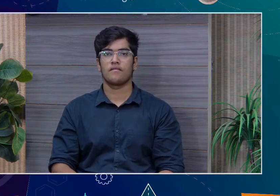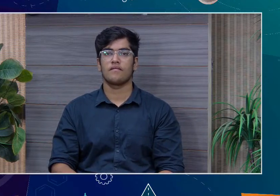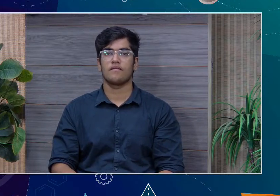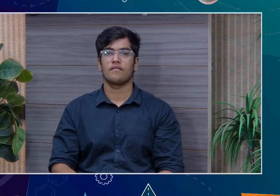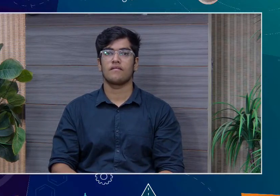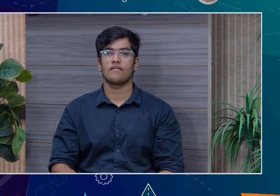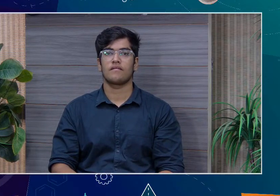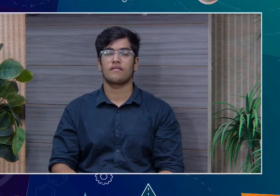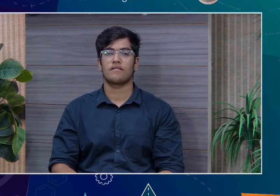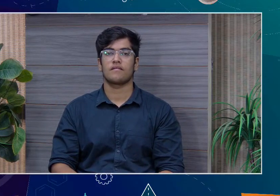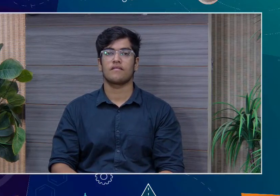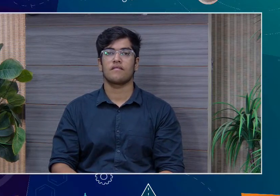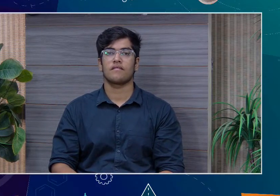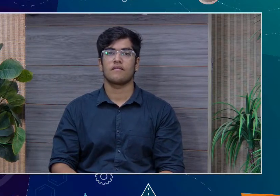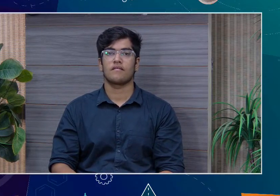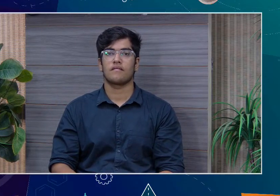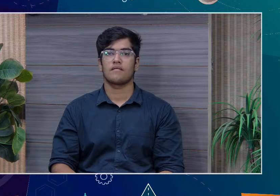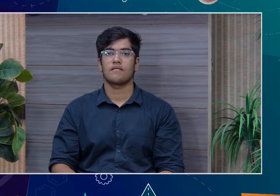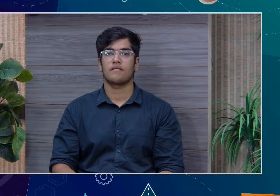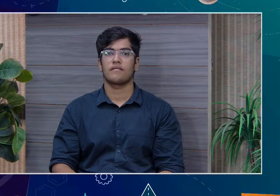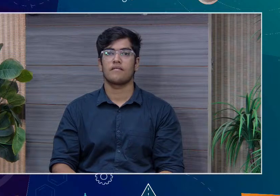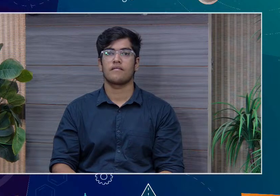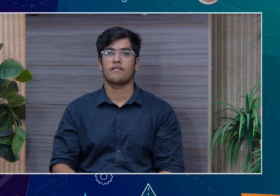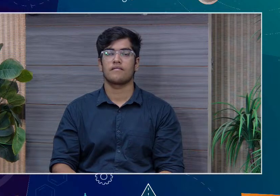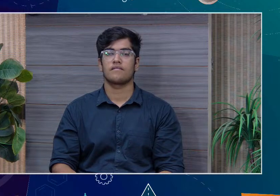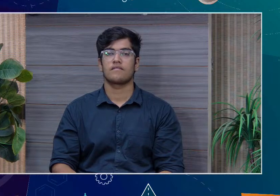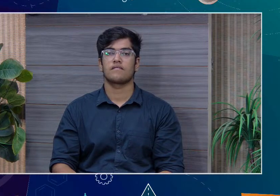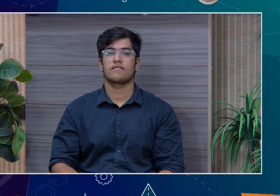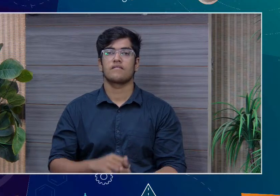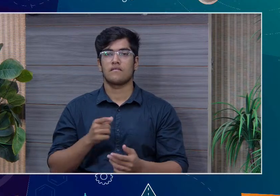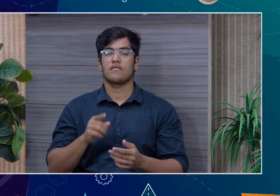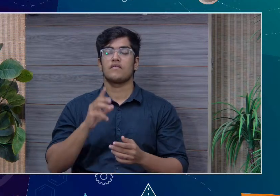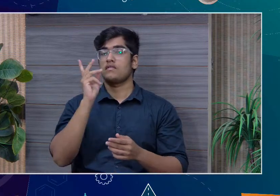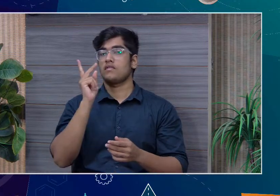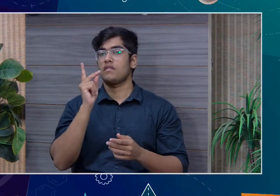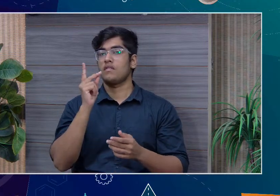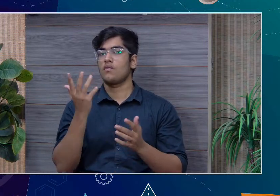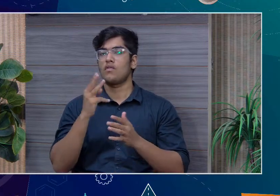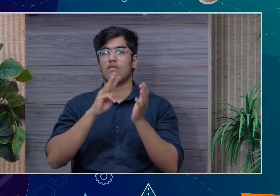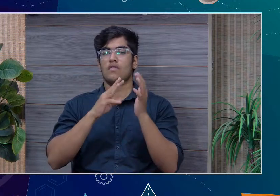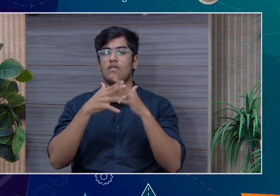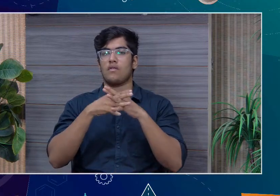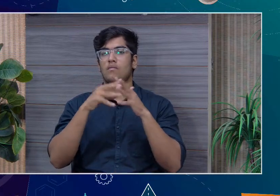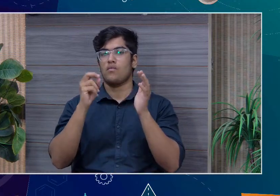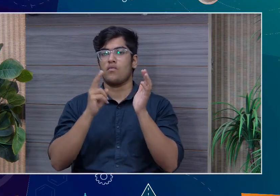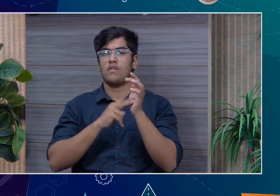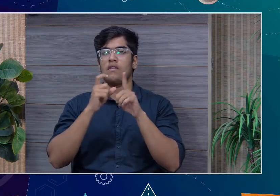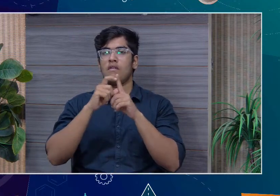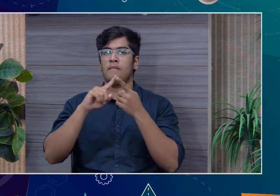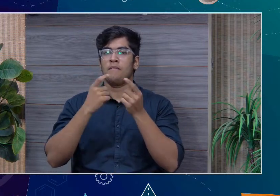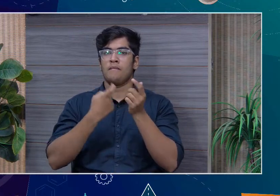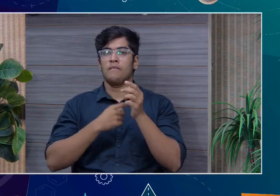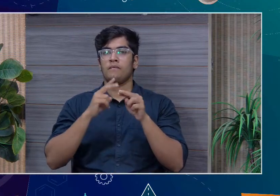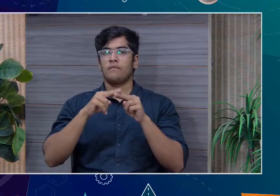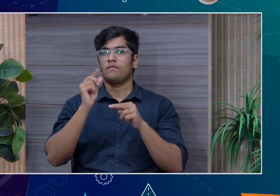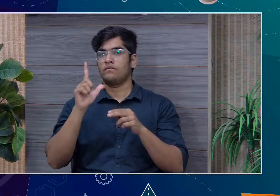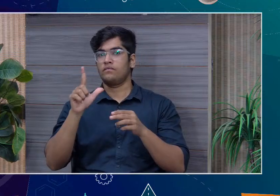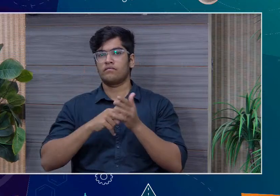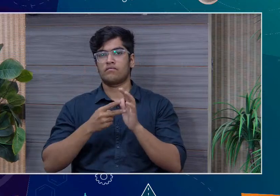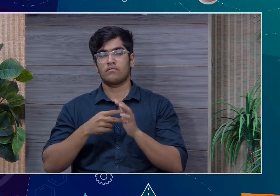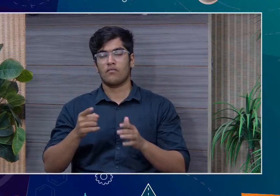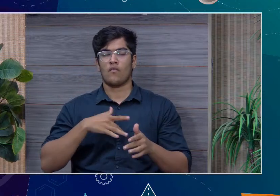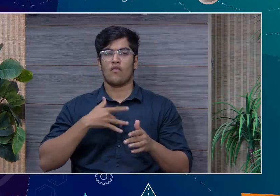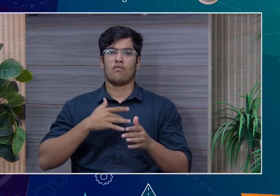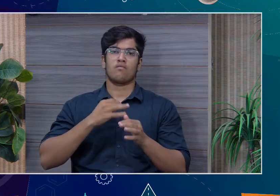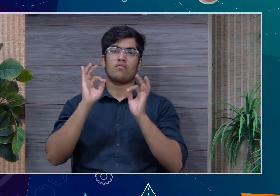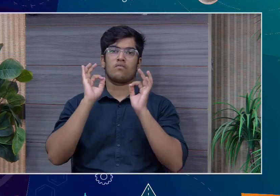word was wonderful. Wonderful. The word means which the author is using. The author was so fascinated with